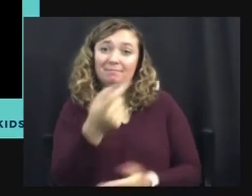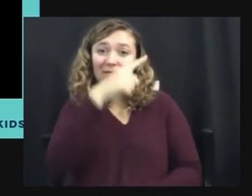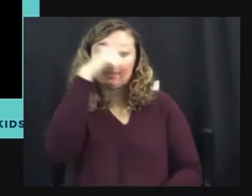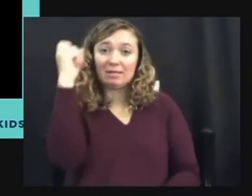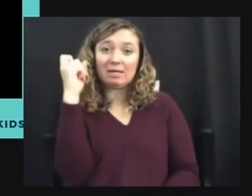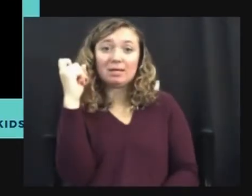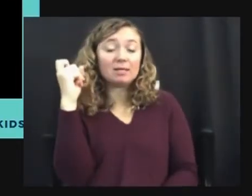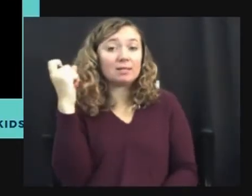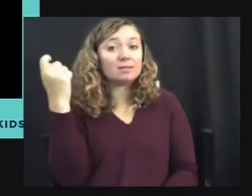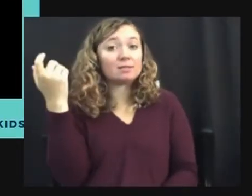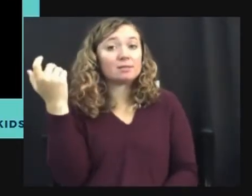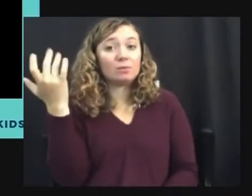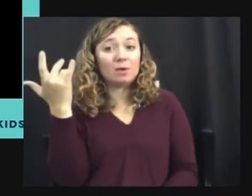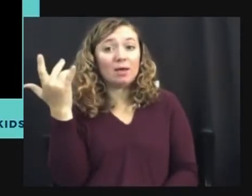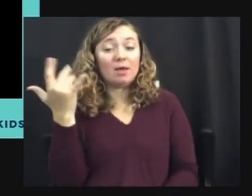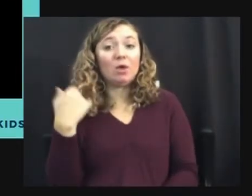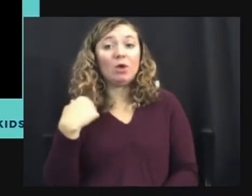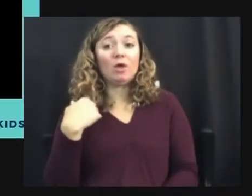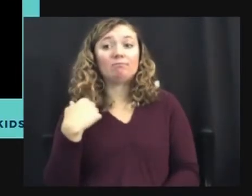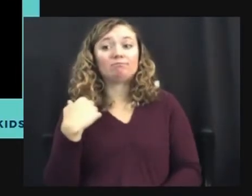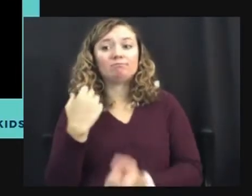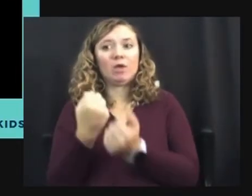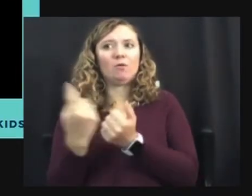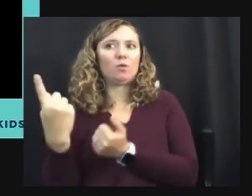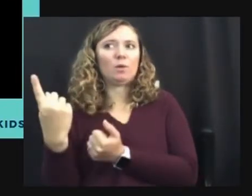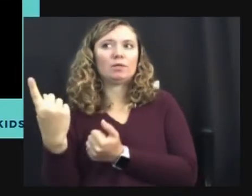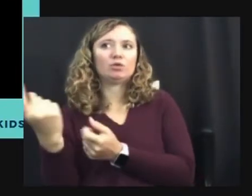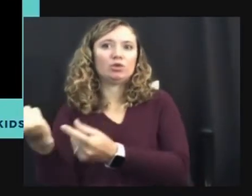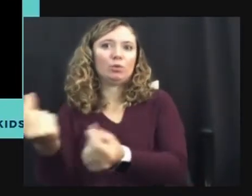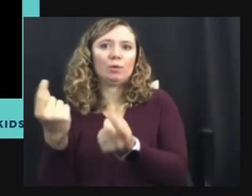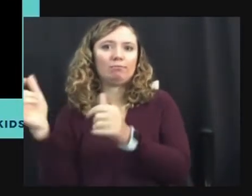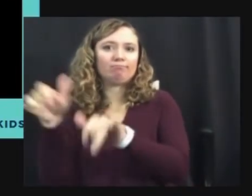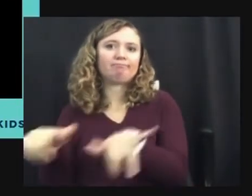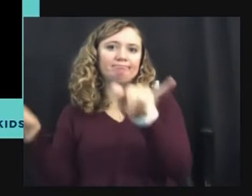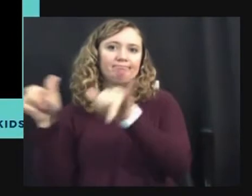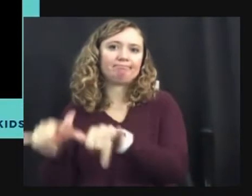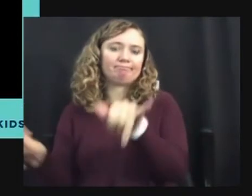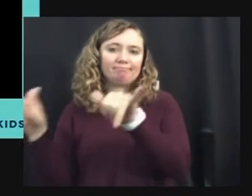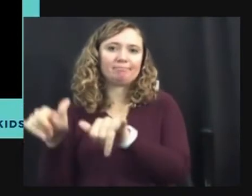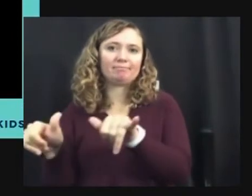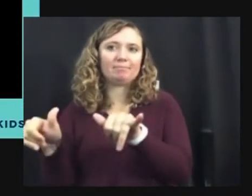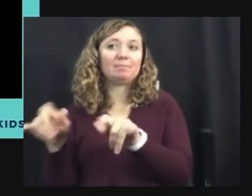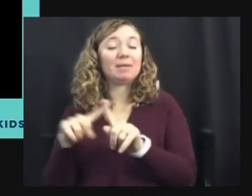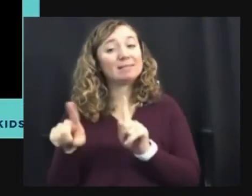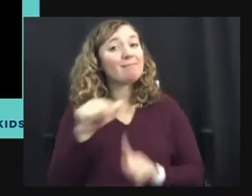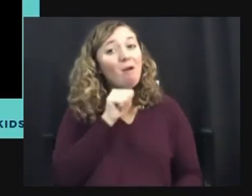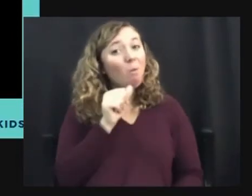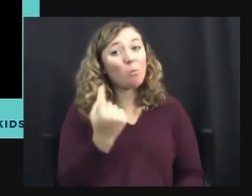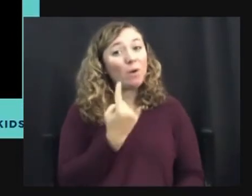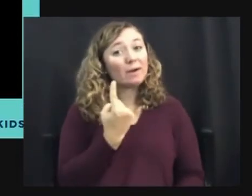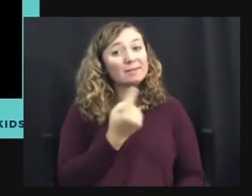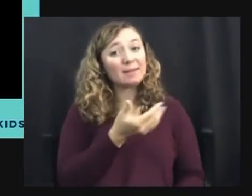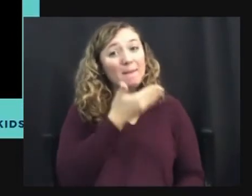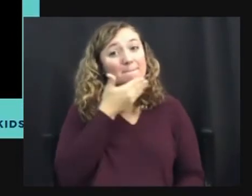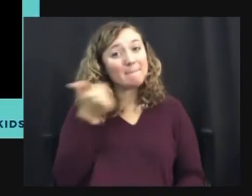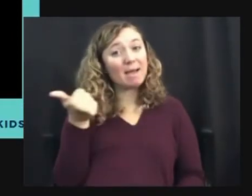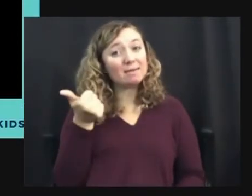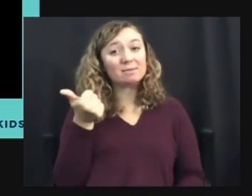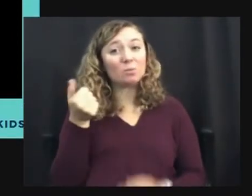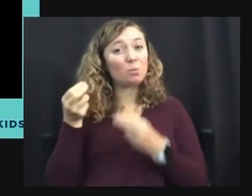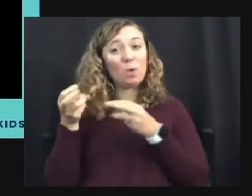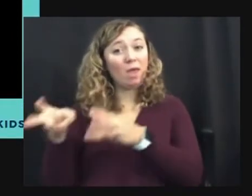because that's what everyone is doing. That's not always the best route to